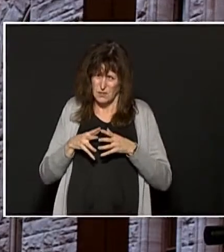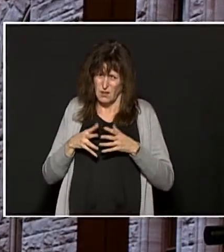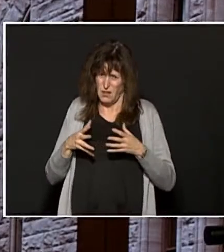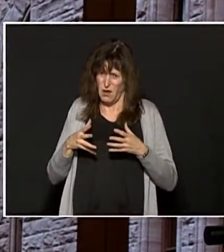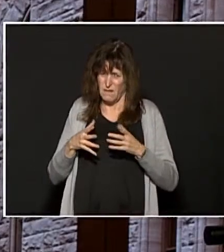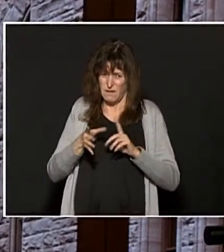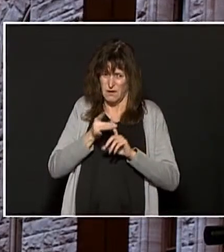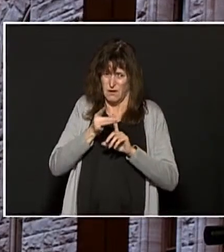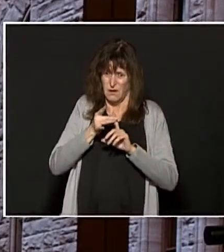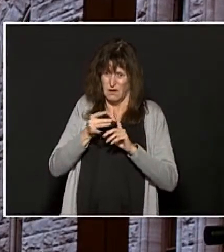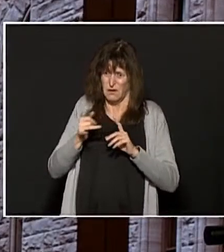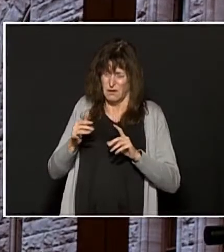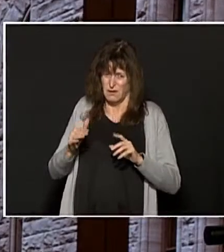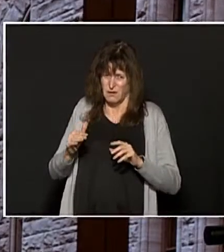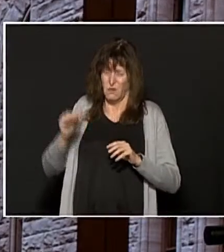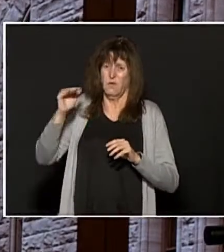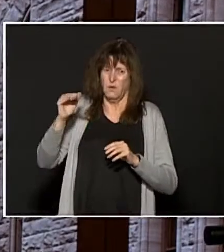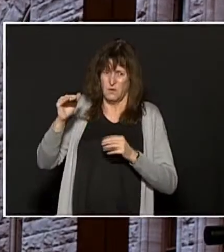now